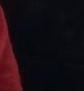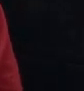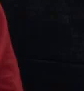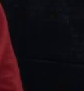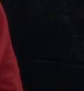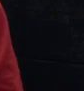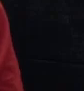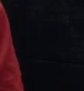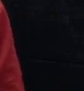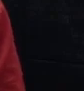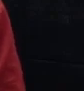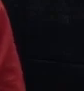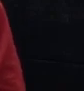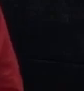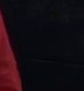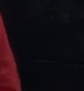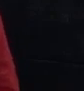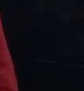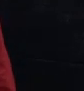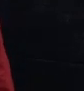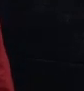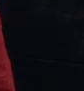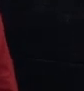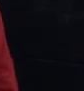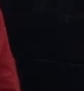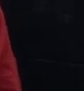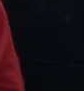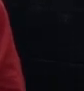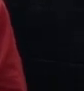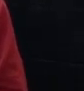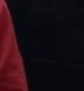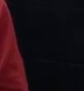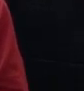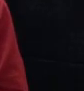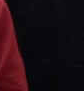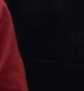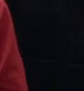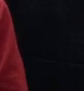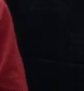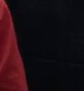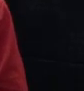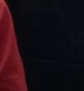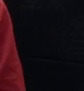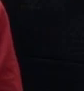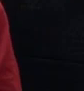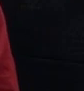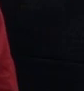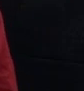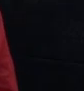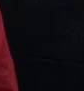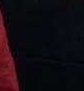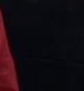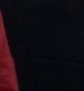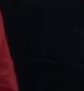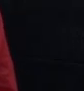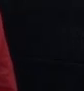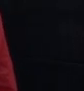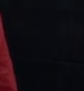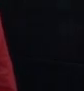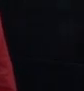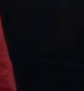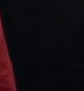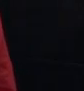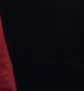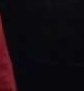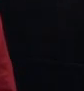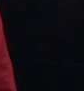Florida Senate, served 8 years there, and went from majority leader to president of the Senate. And